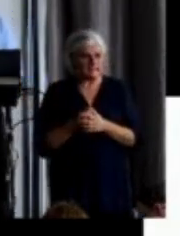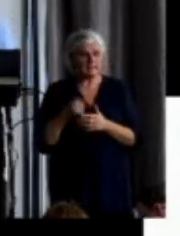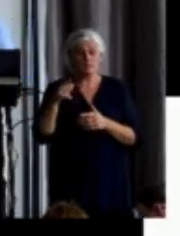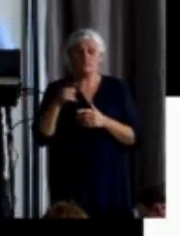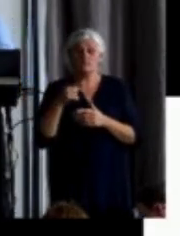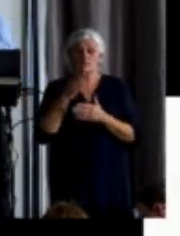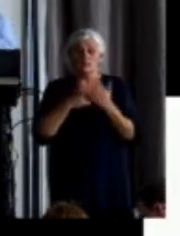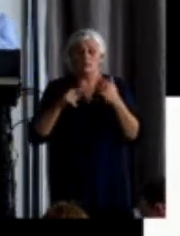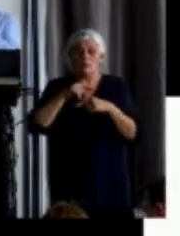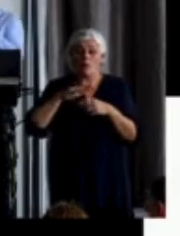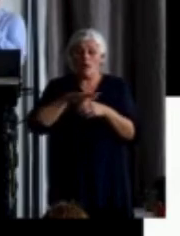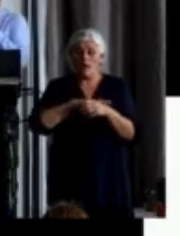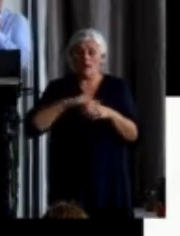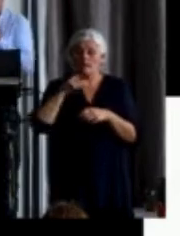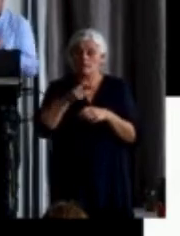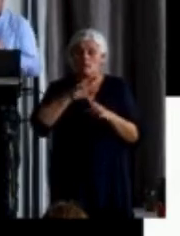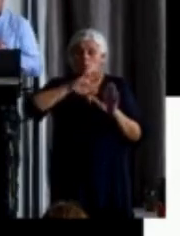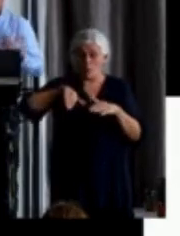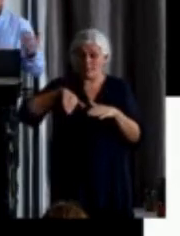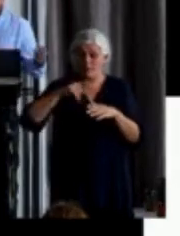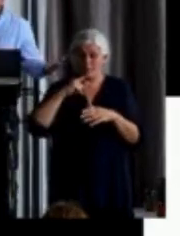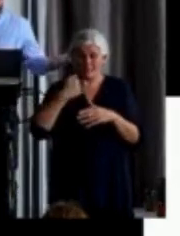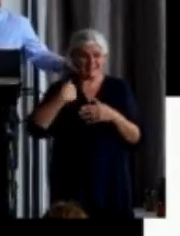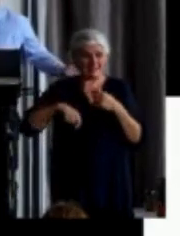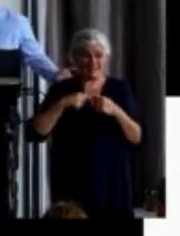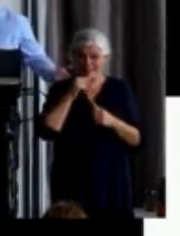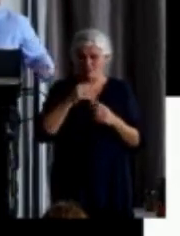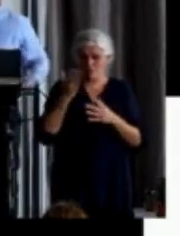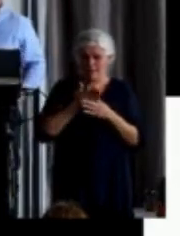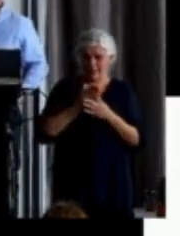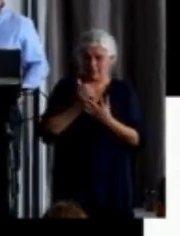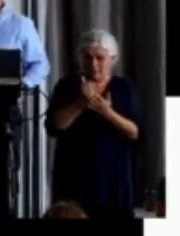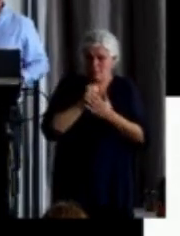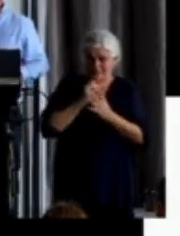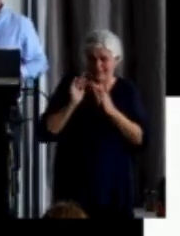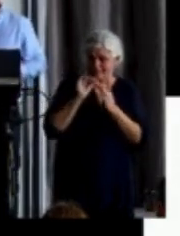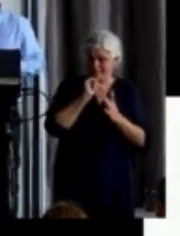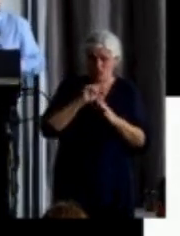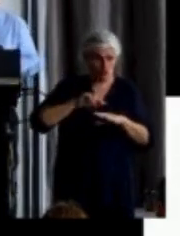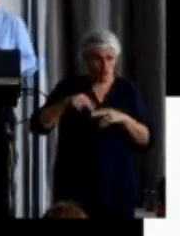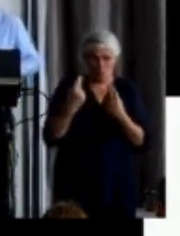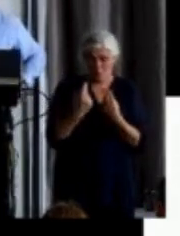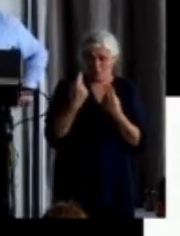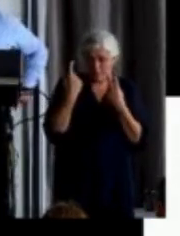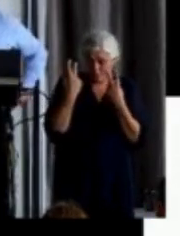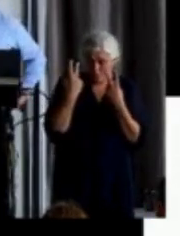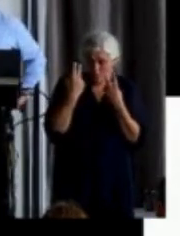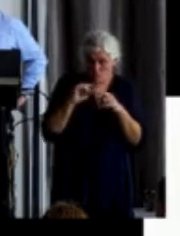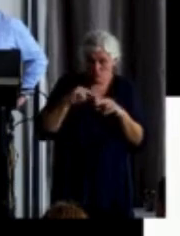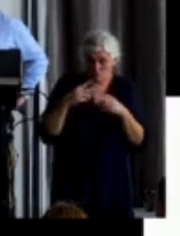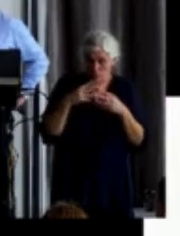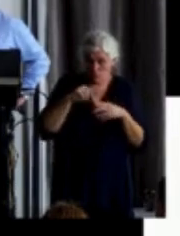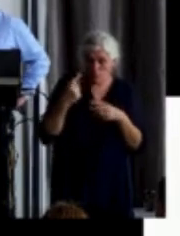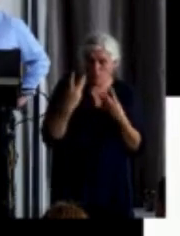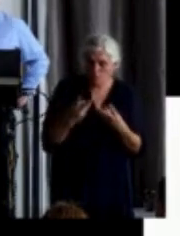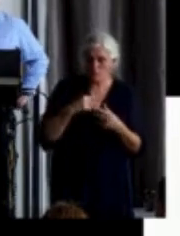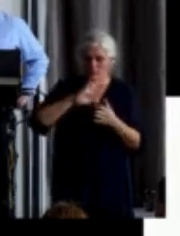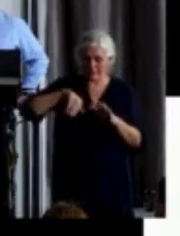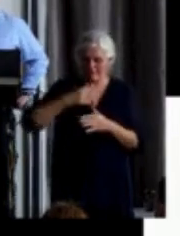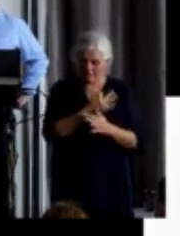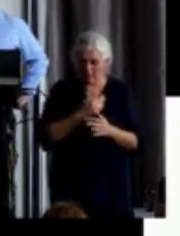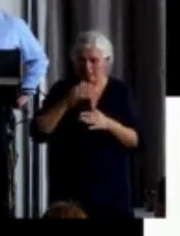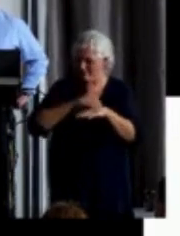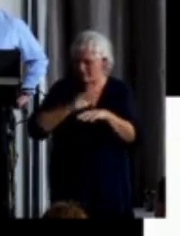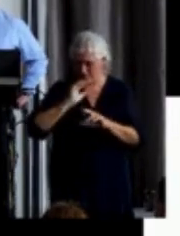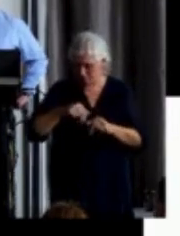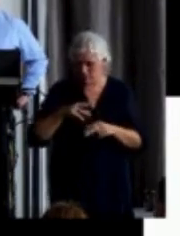in a remote area, wants to leave, but will lose their support and their network. No one really wants to leave their family and friends and things like that.